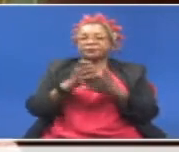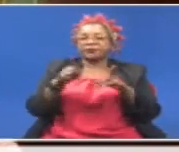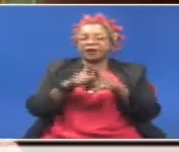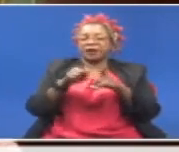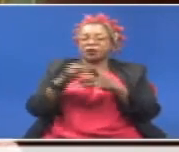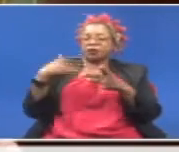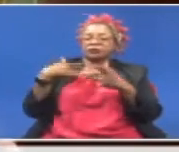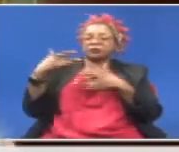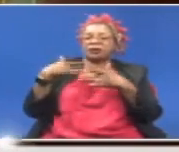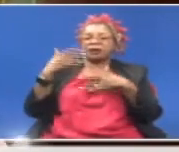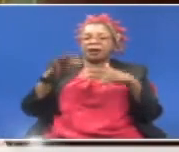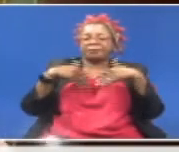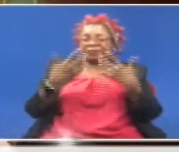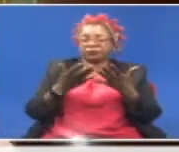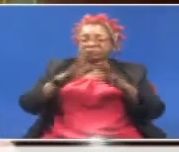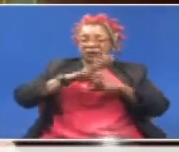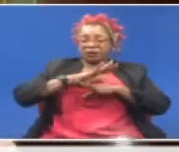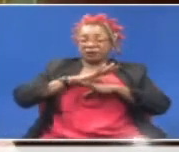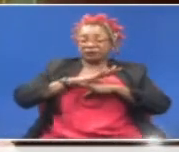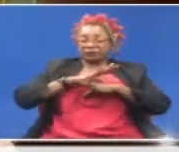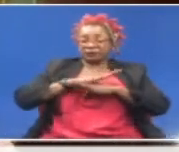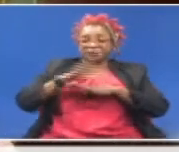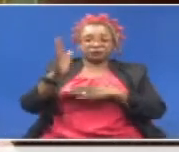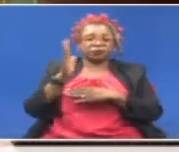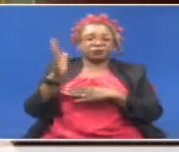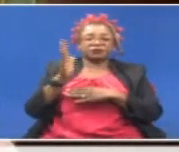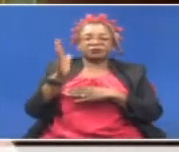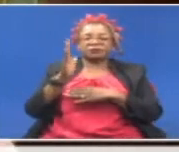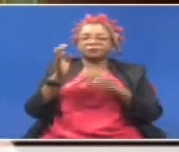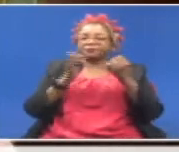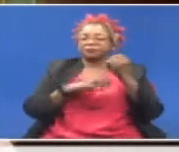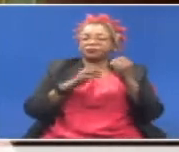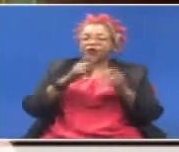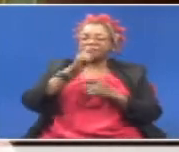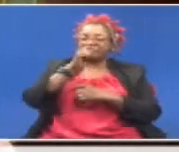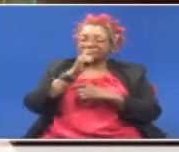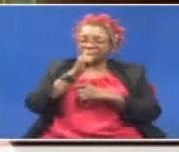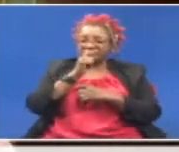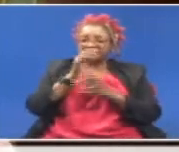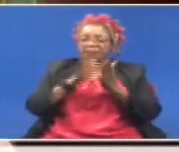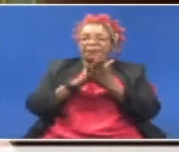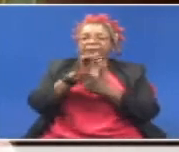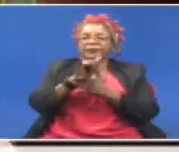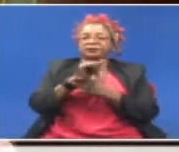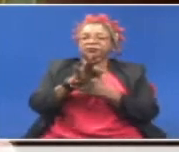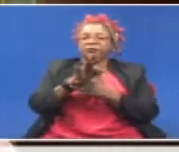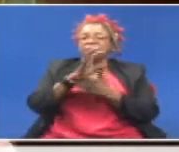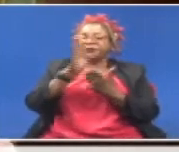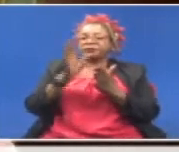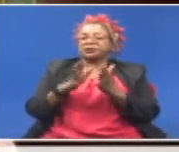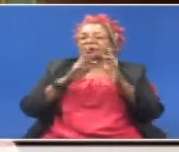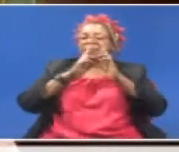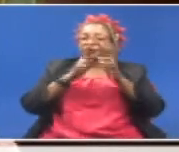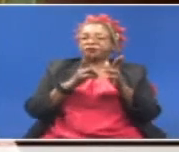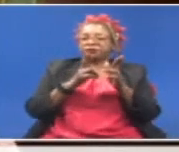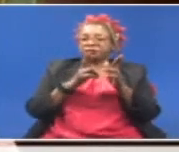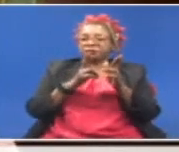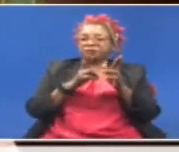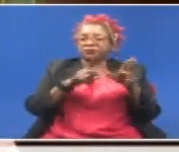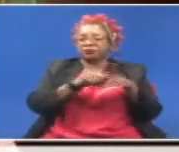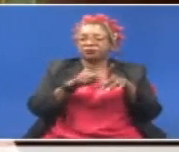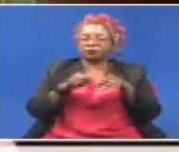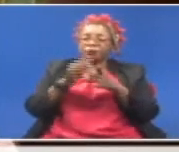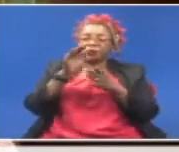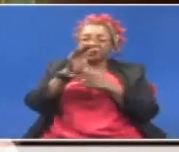concerns about inadequate security, poor officiating, and the biased match commissioner's report. We also call